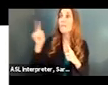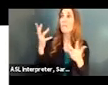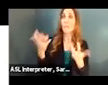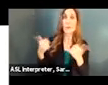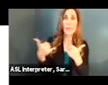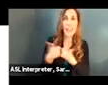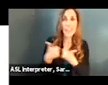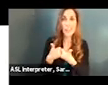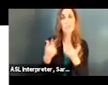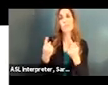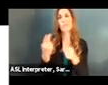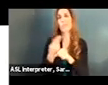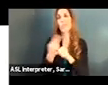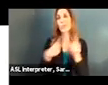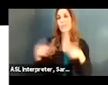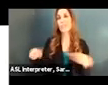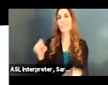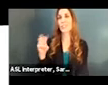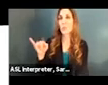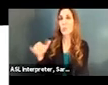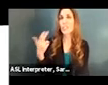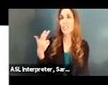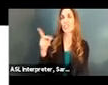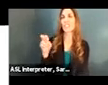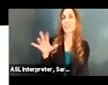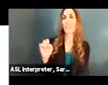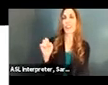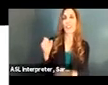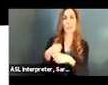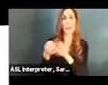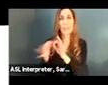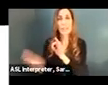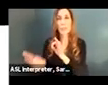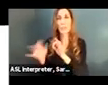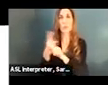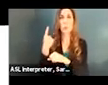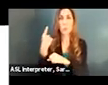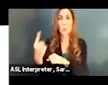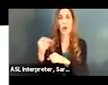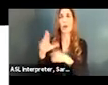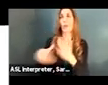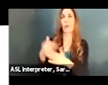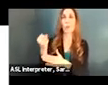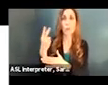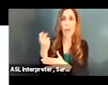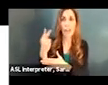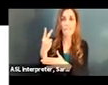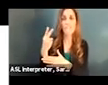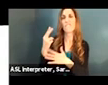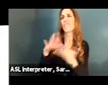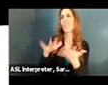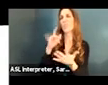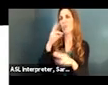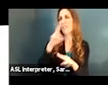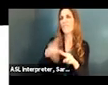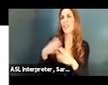that they can use all these different kinds of switches and devices, and you can really simplify it and use 1 switch, or you could be using all 12. So this will be a really fun